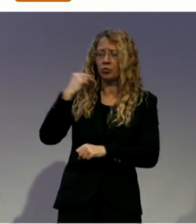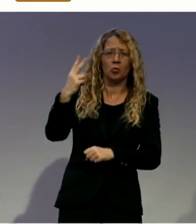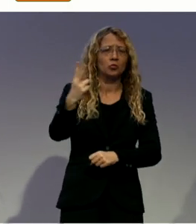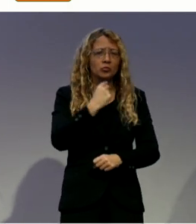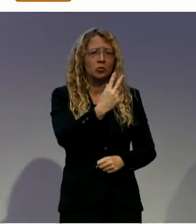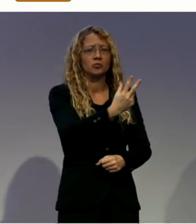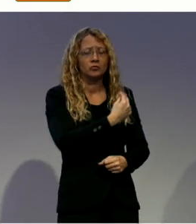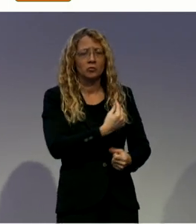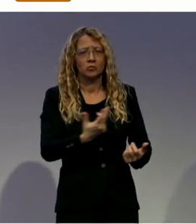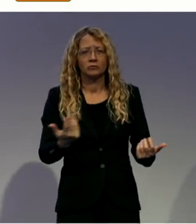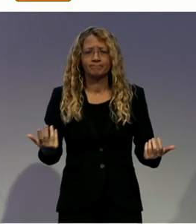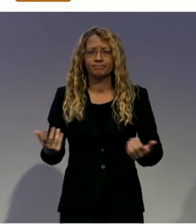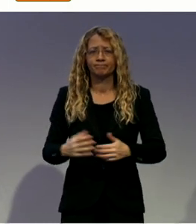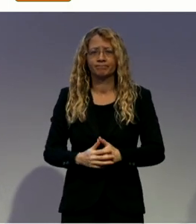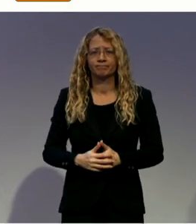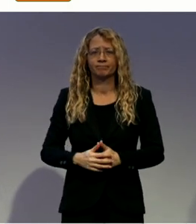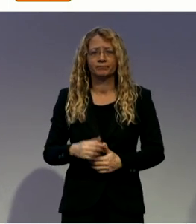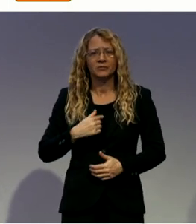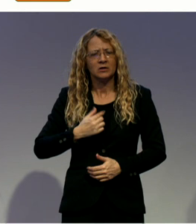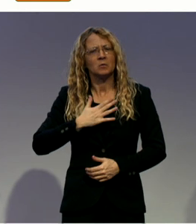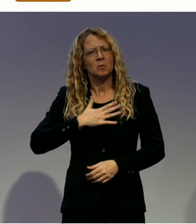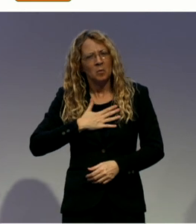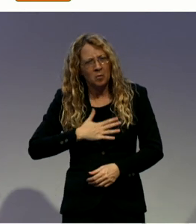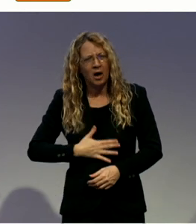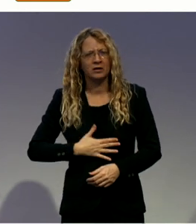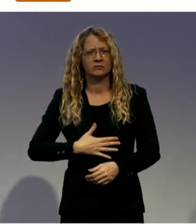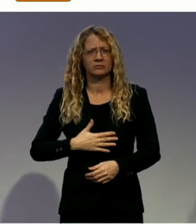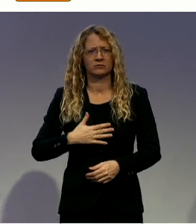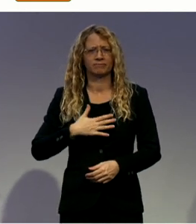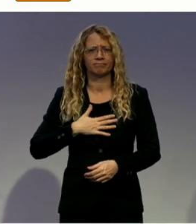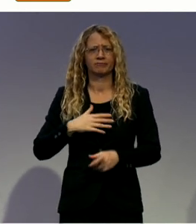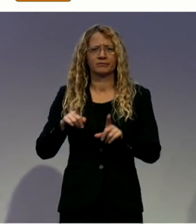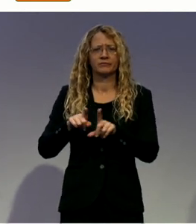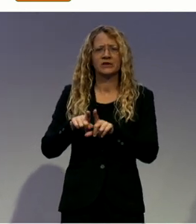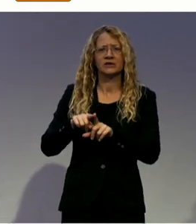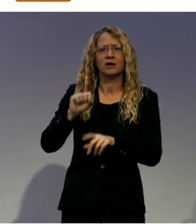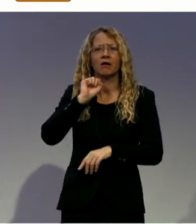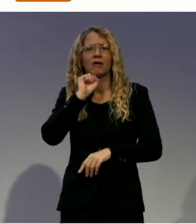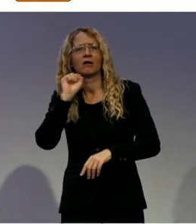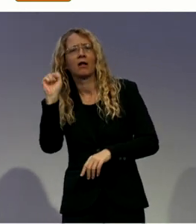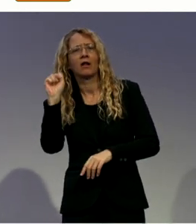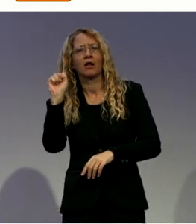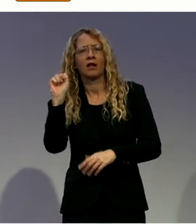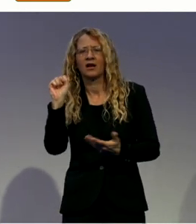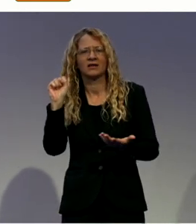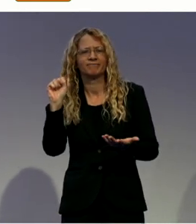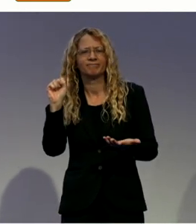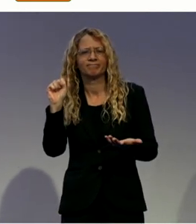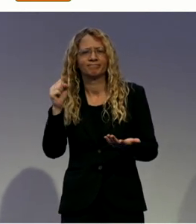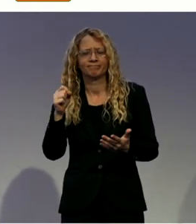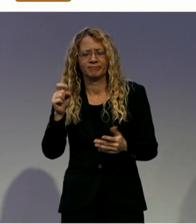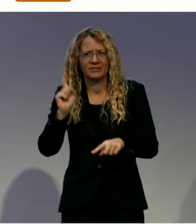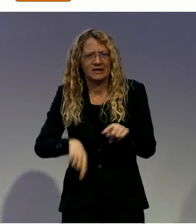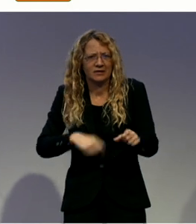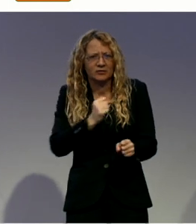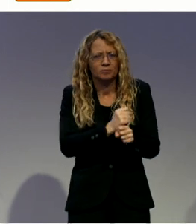independence, low level of financial independence, which will definitely lead to a level of people with disability who are living